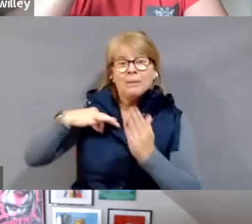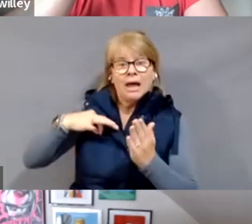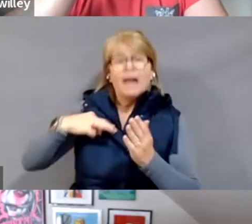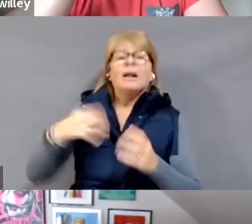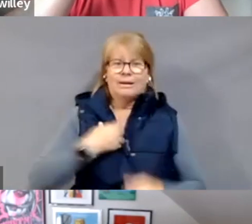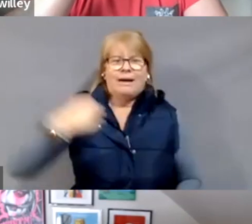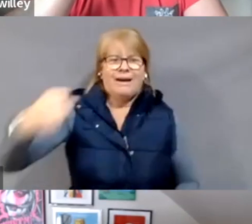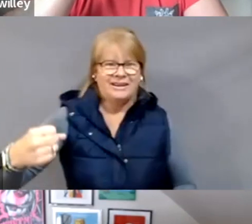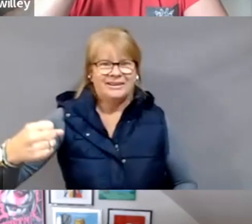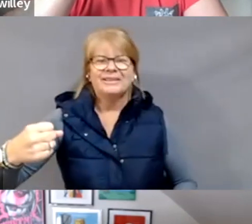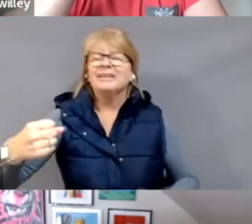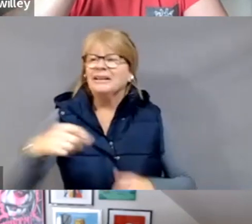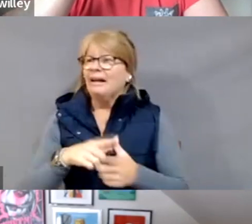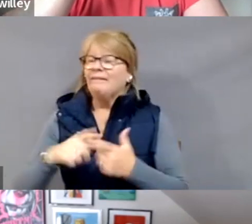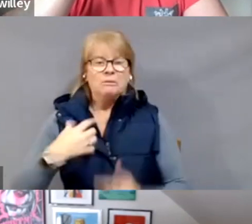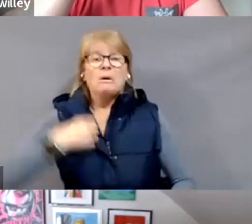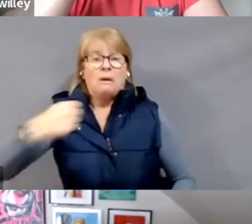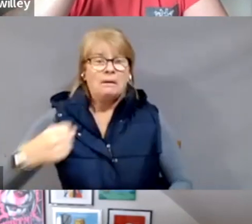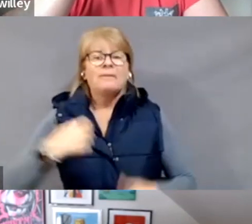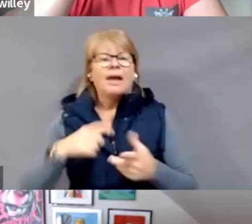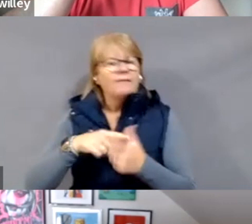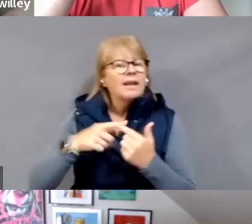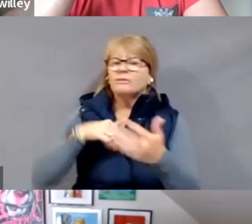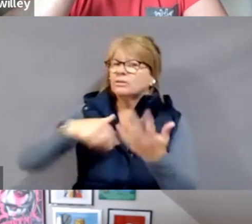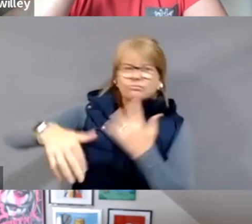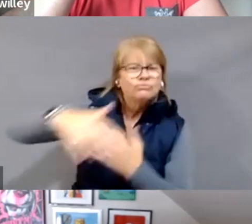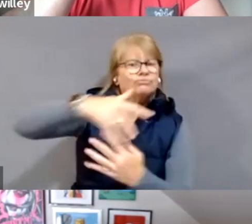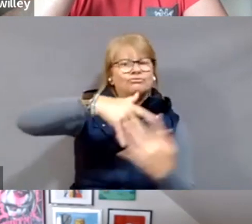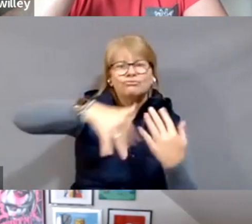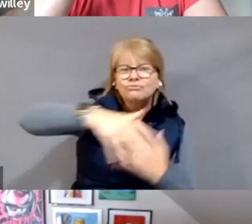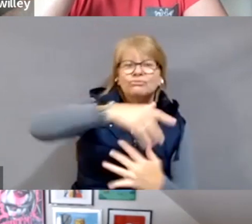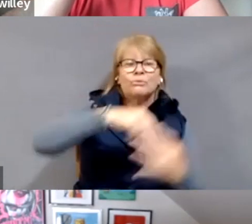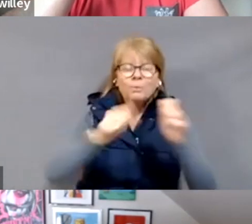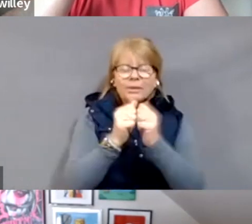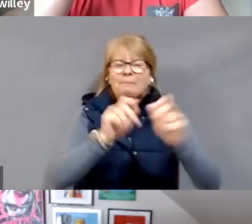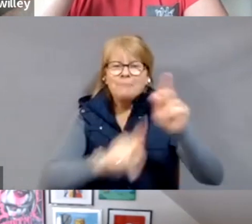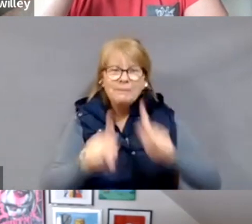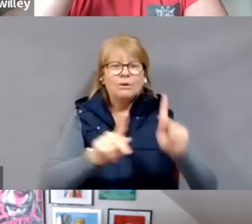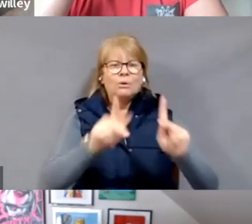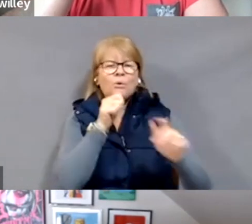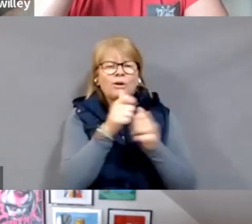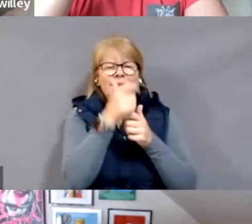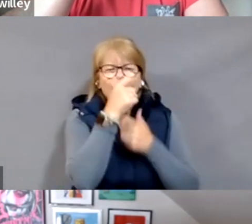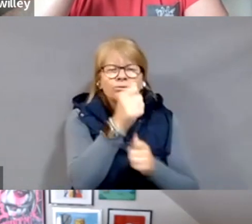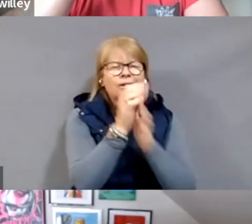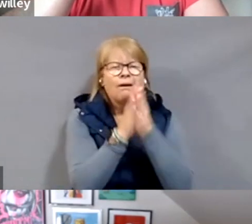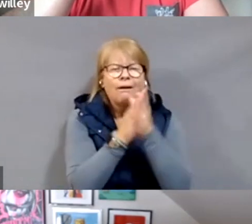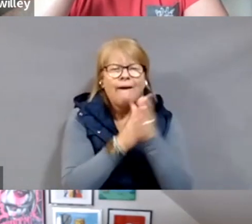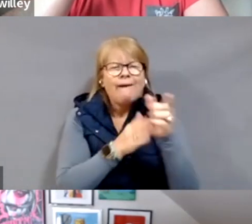And I just hung around the room and hung around with people, really interesting people